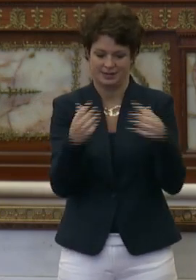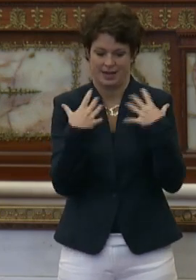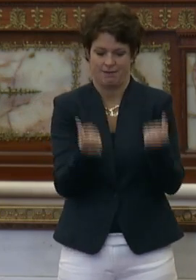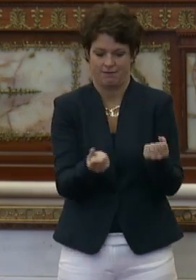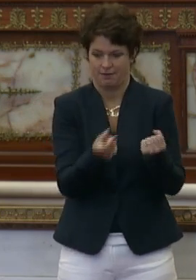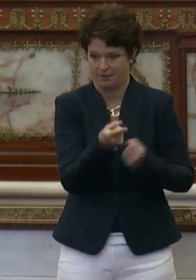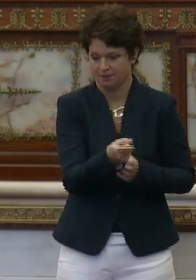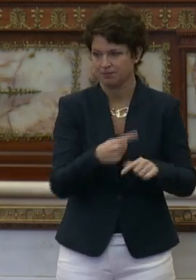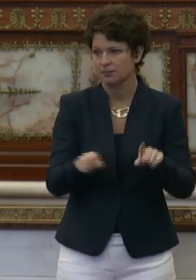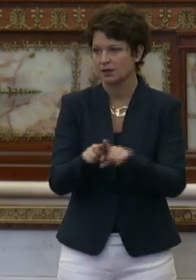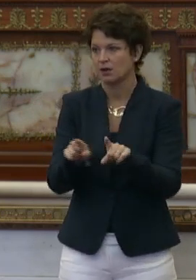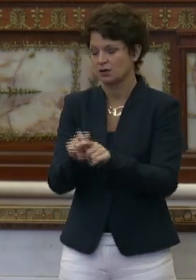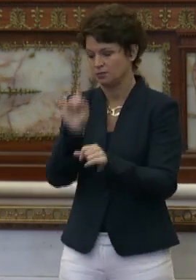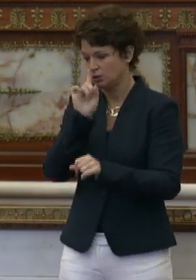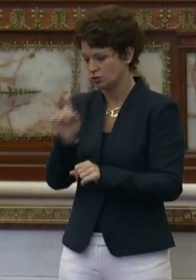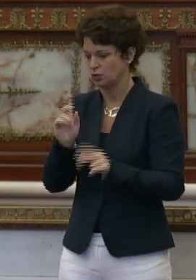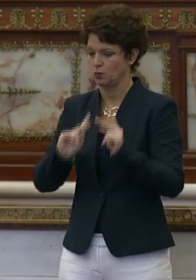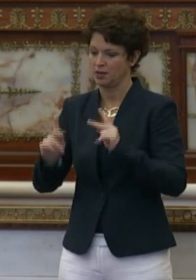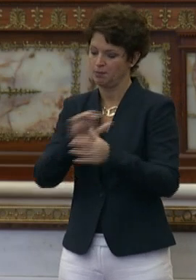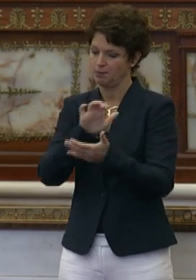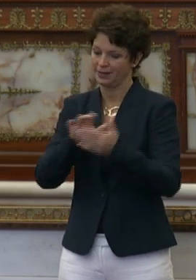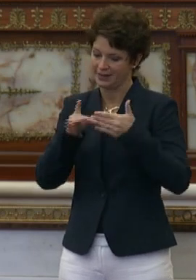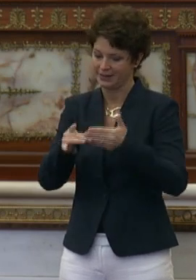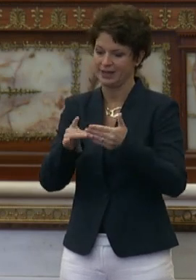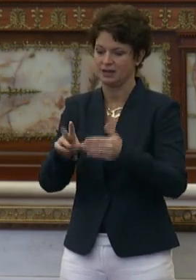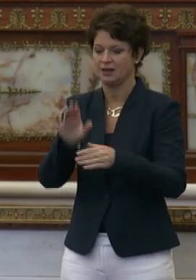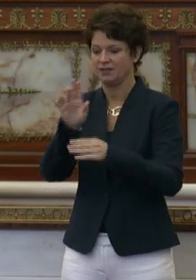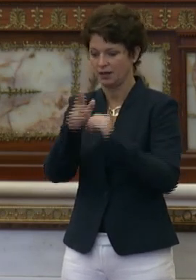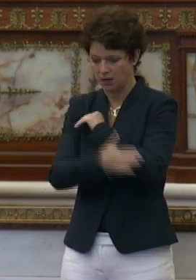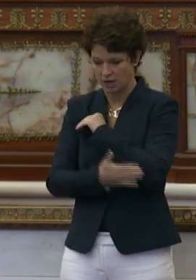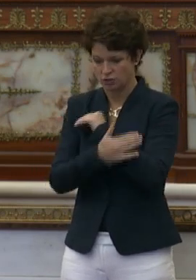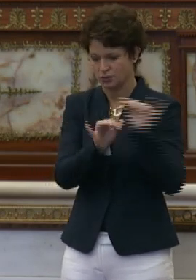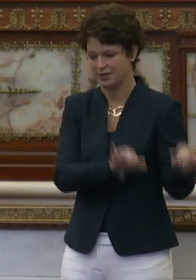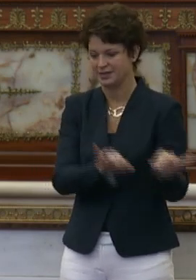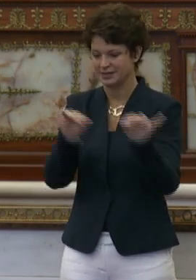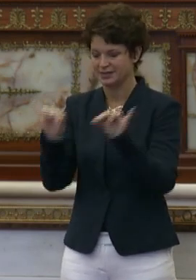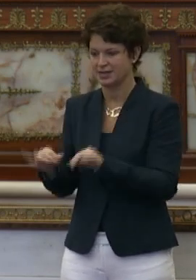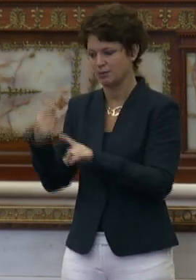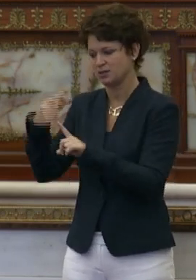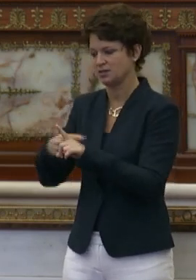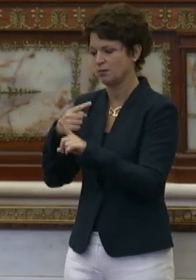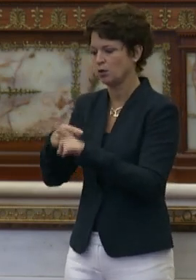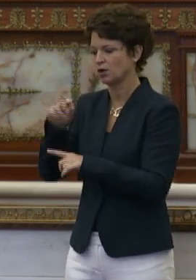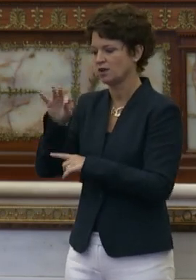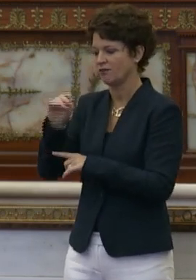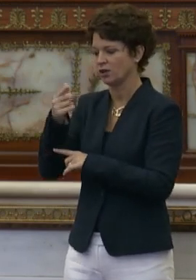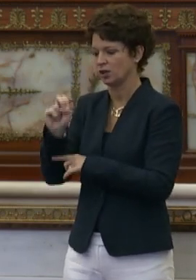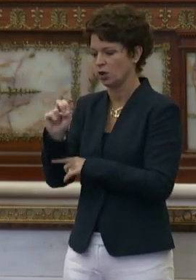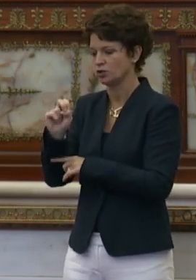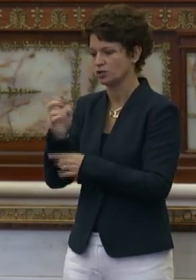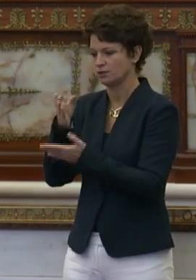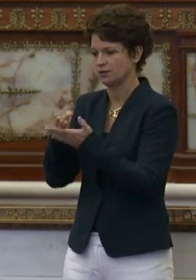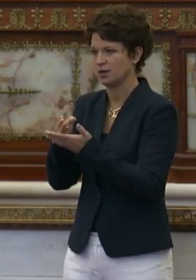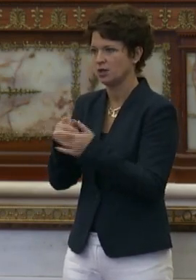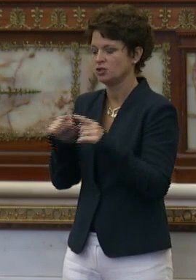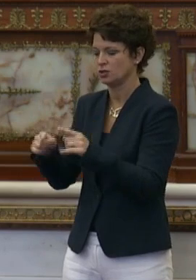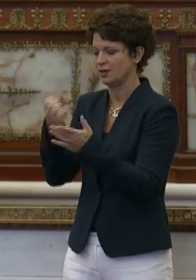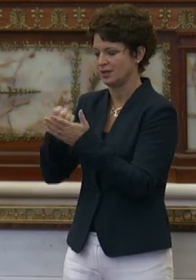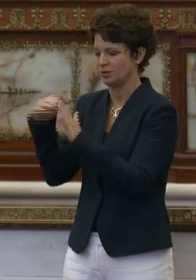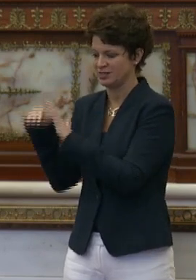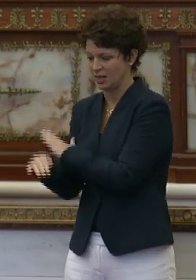And we have the opportunity to lead the nation in these efforts, much like we did with the Mortgage Foreclosure Diversion Program during the Great